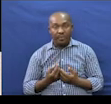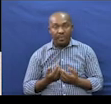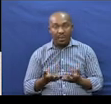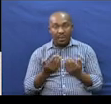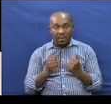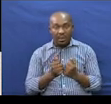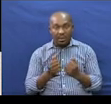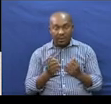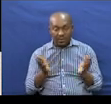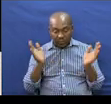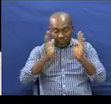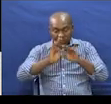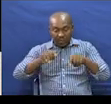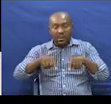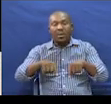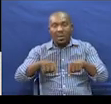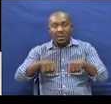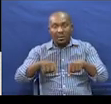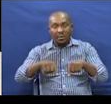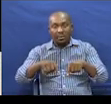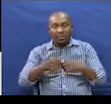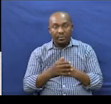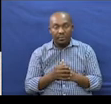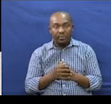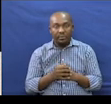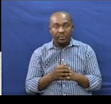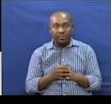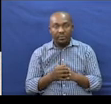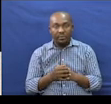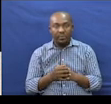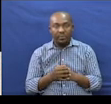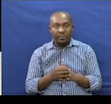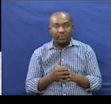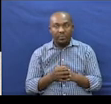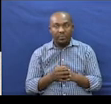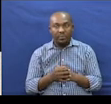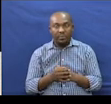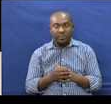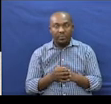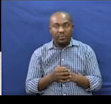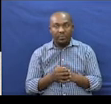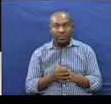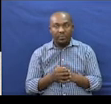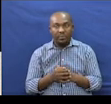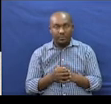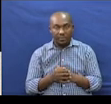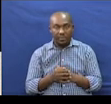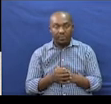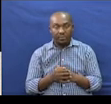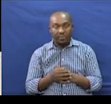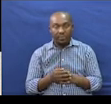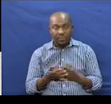end up here, or let's make our lesson to be ended here,